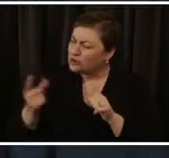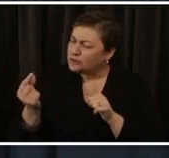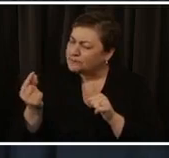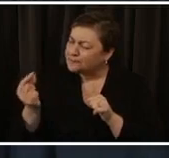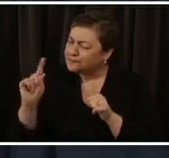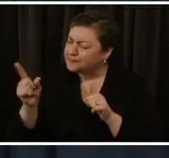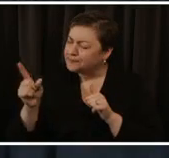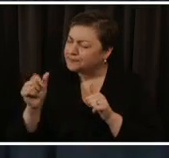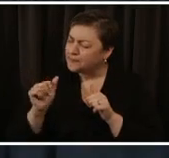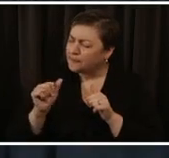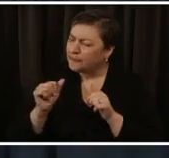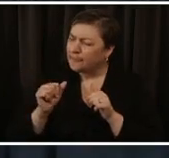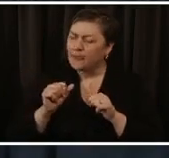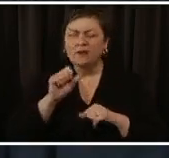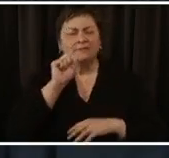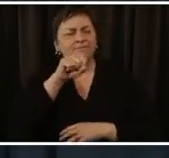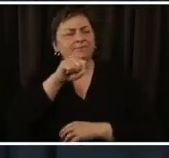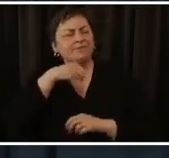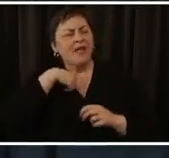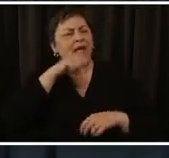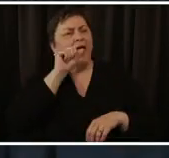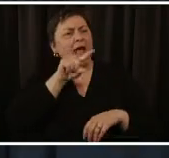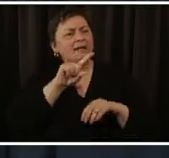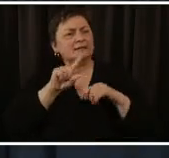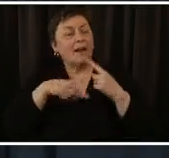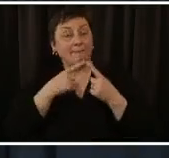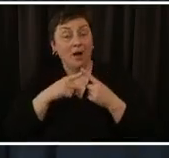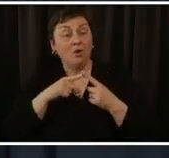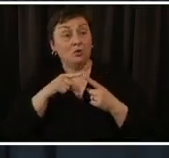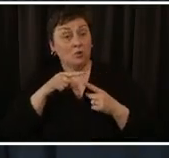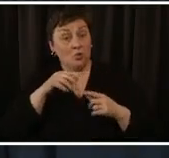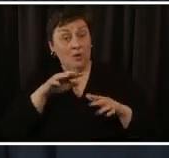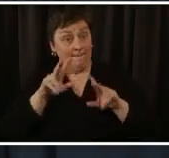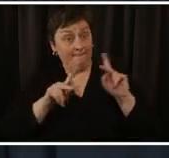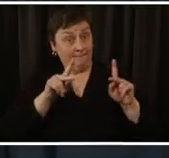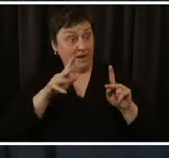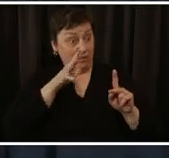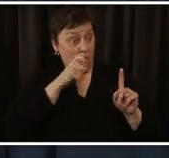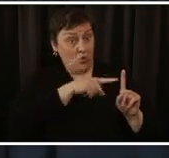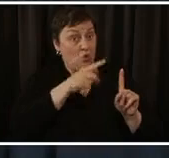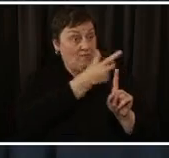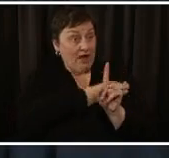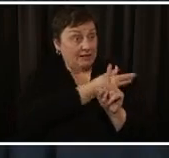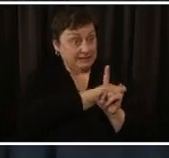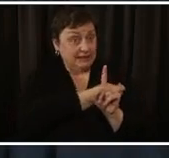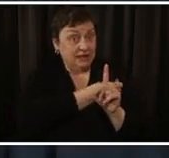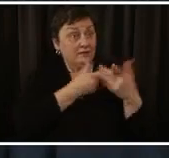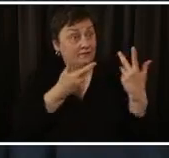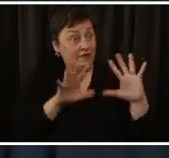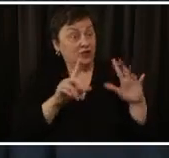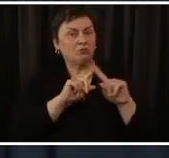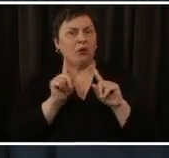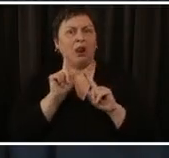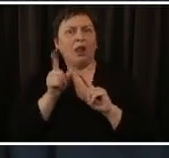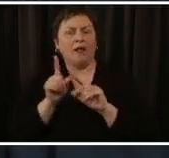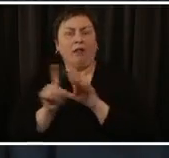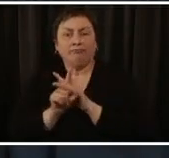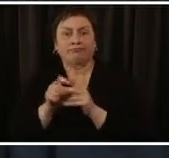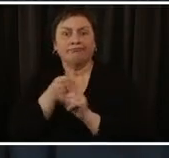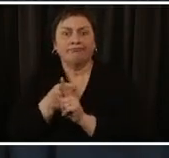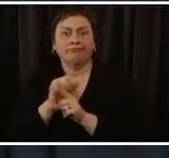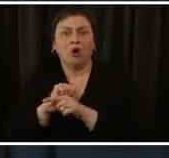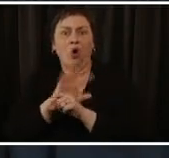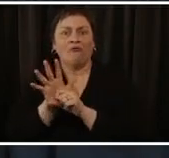Sure. Just asking about the severity of the cases for the breakthroughs. Yeah, so that analysis